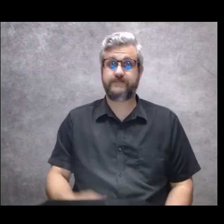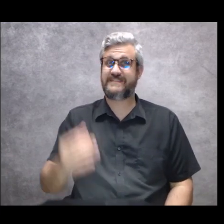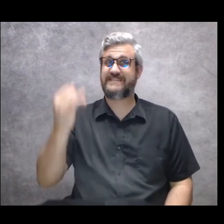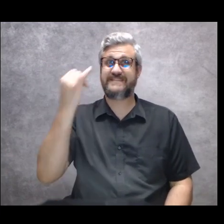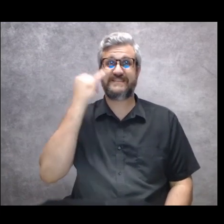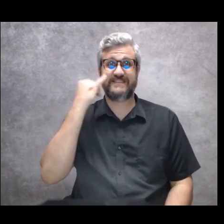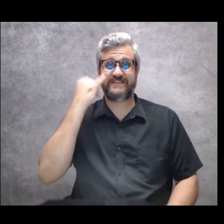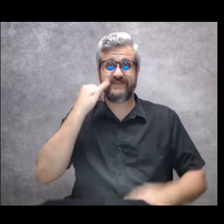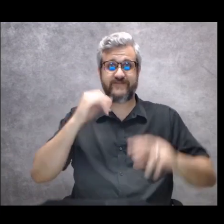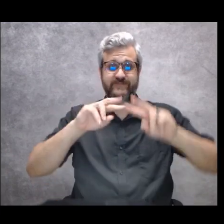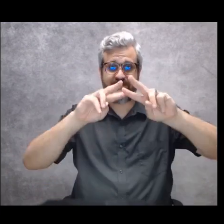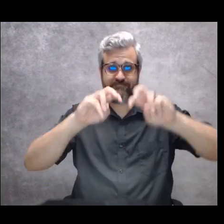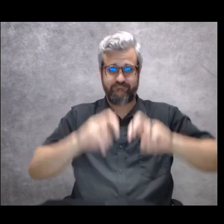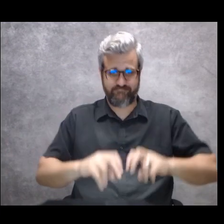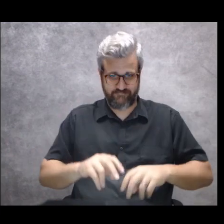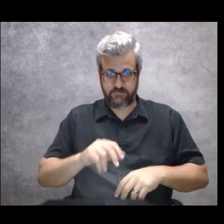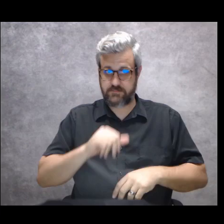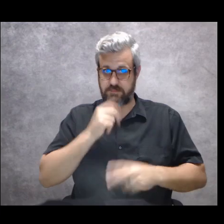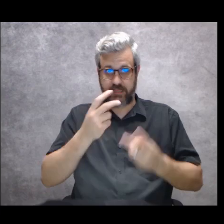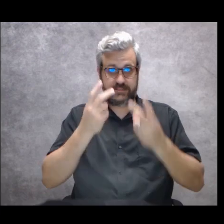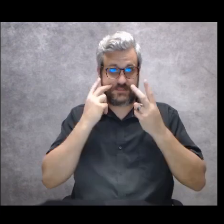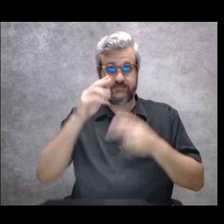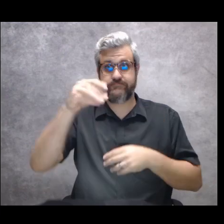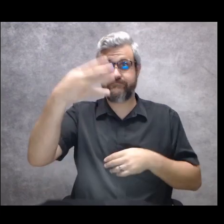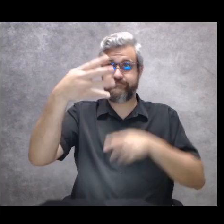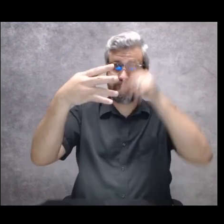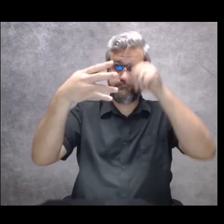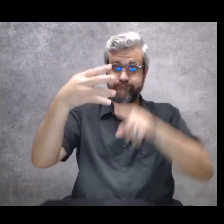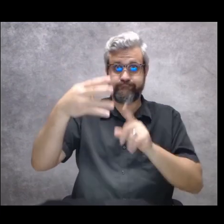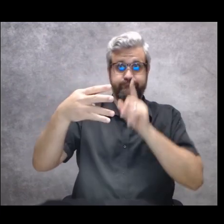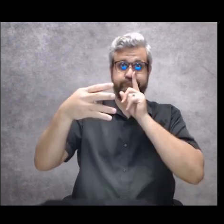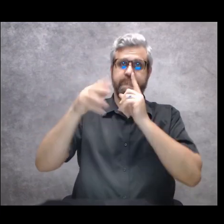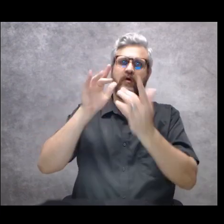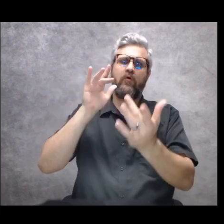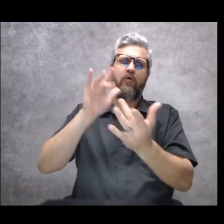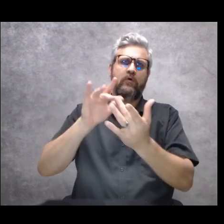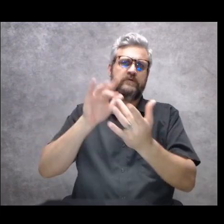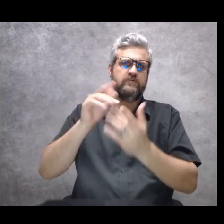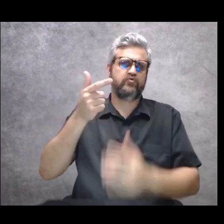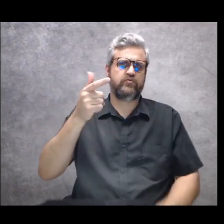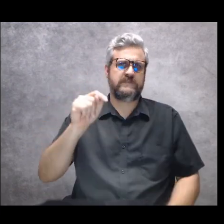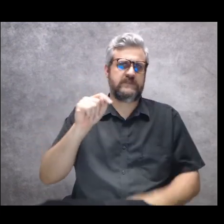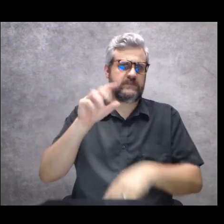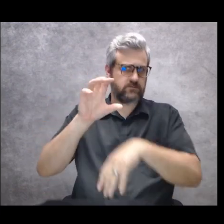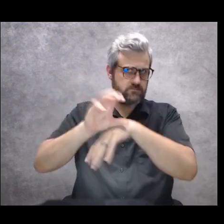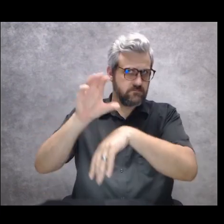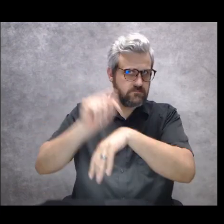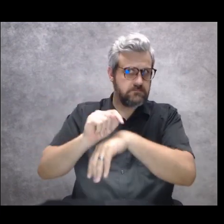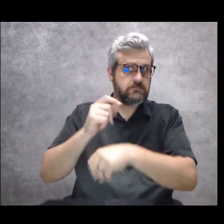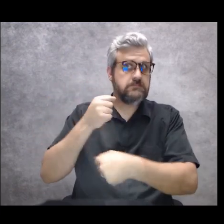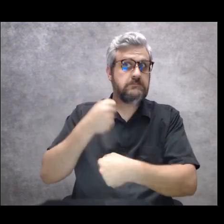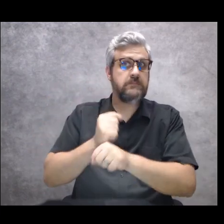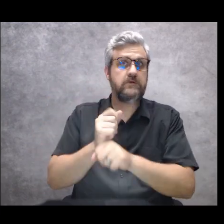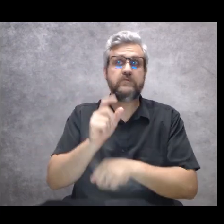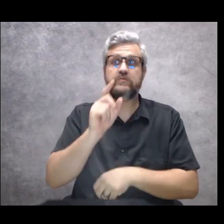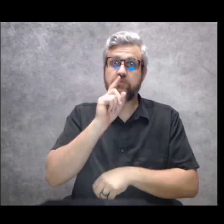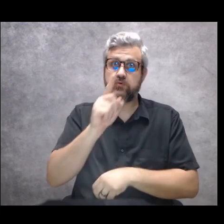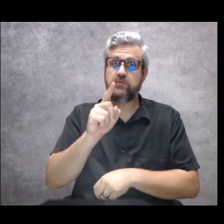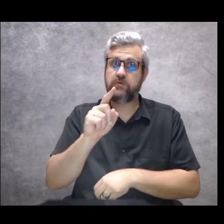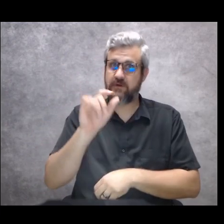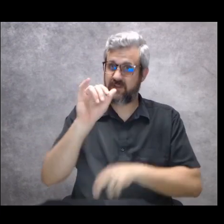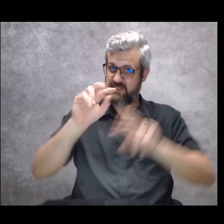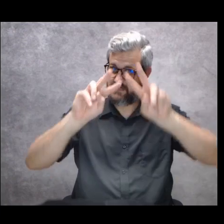If an assessment is not listed on the drop-down menu, contact the GT consultant to ensure